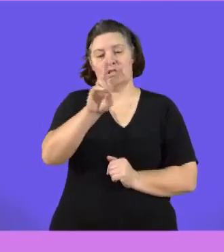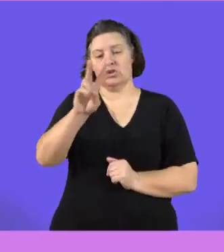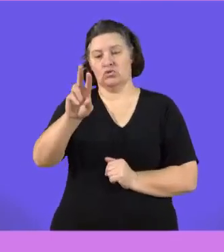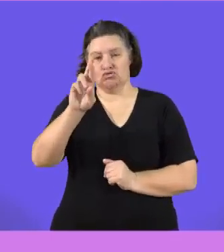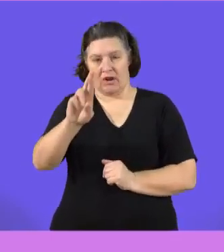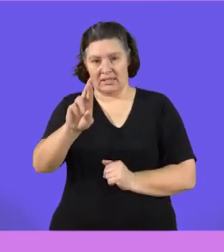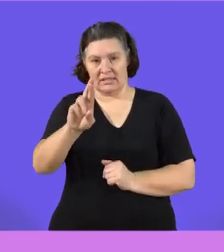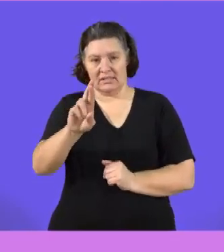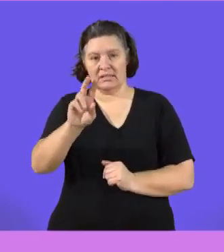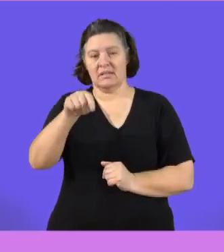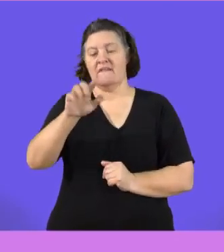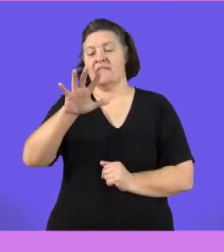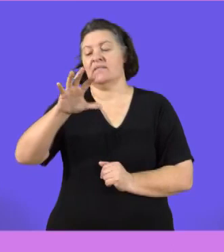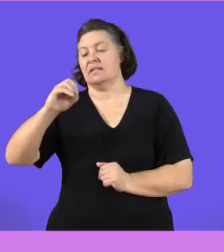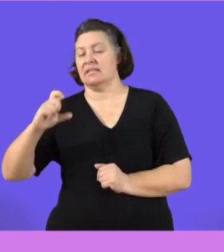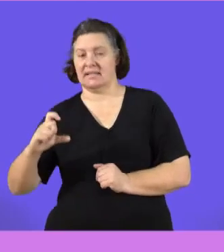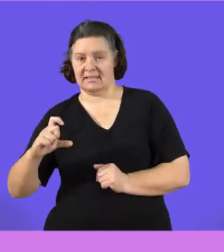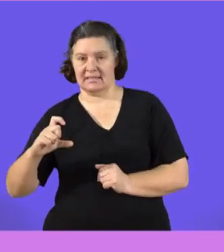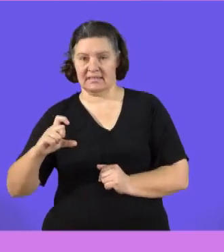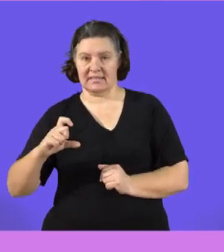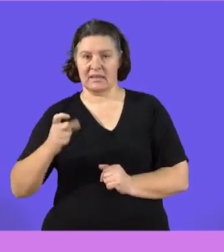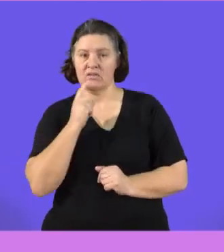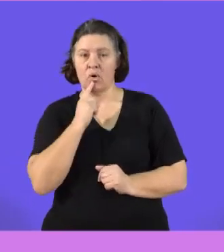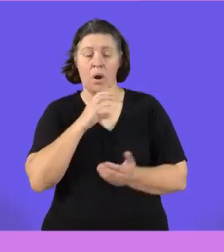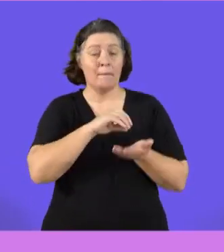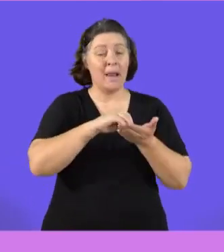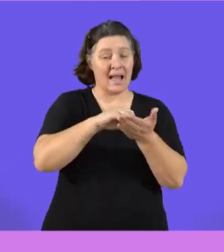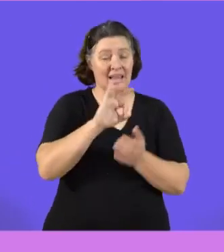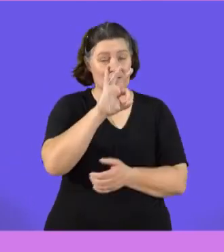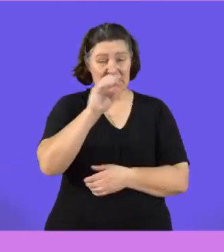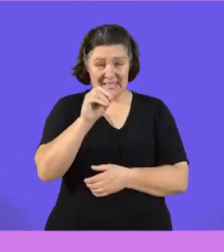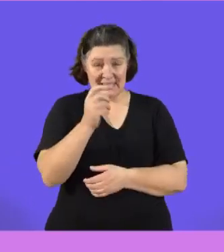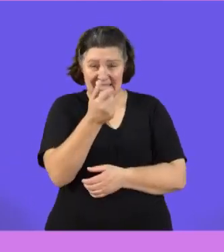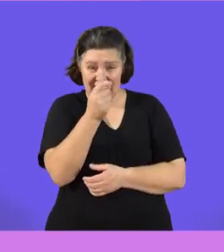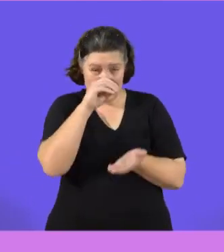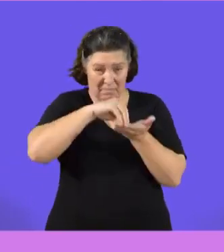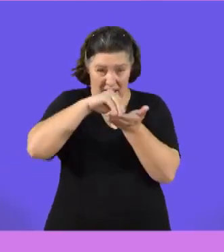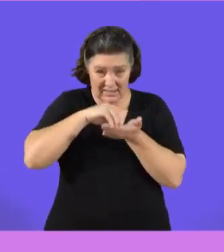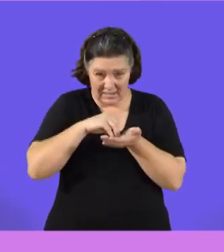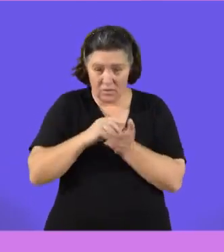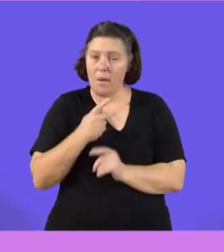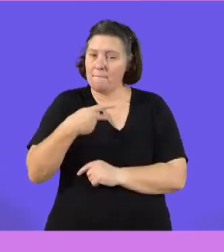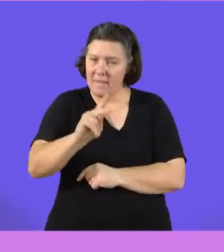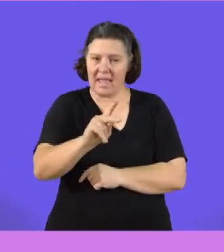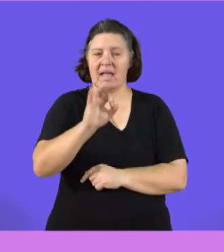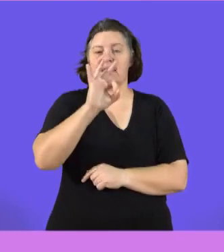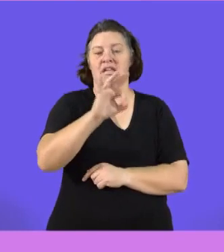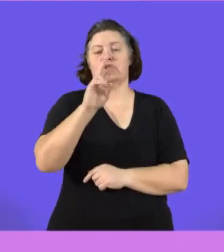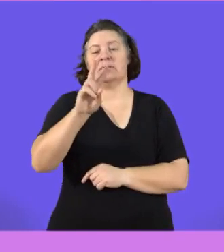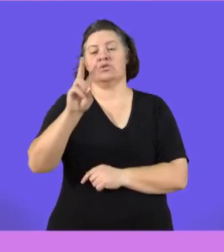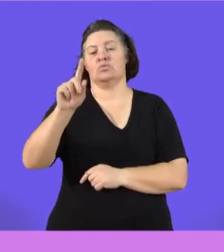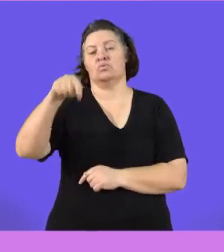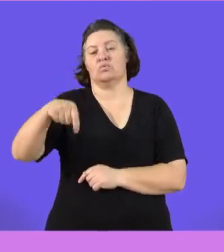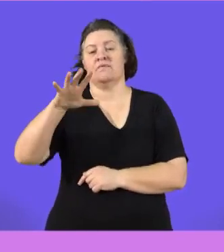322 Rand and 50 cents. So all in all, to plant this 30 seedlings, you need to pay